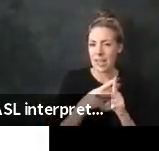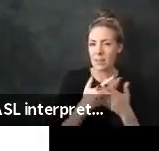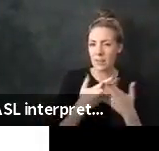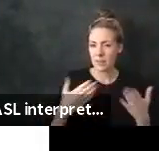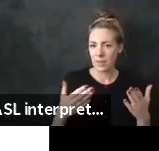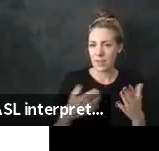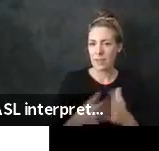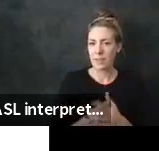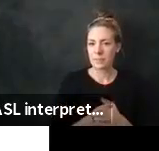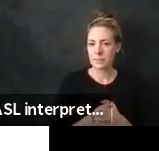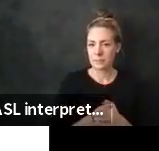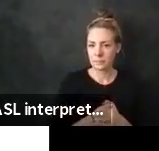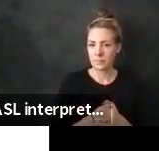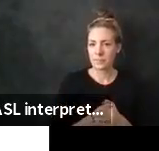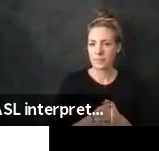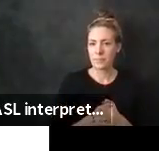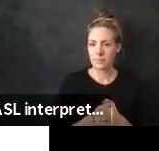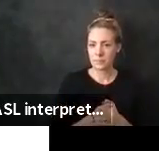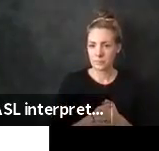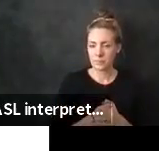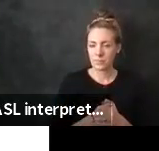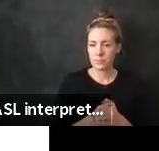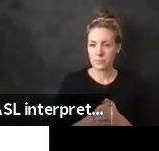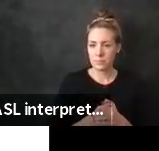to hear from.